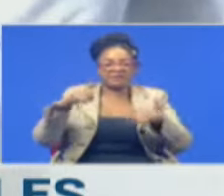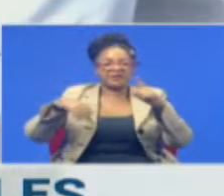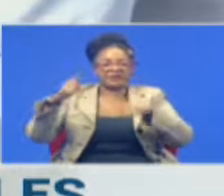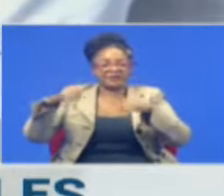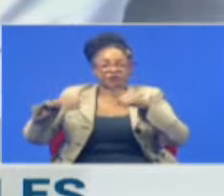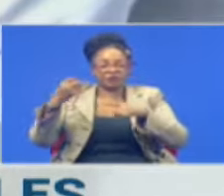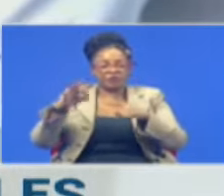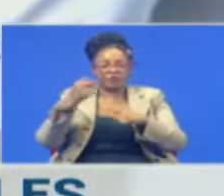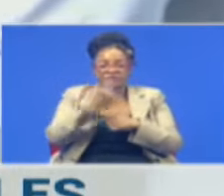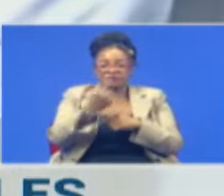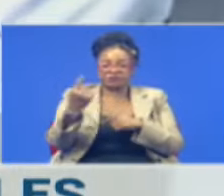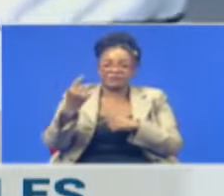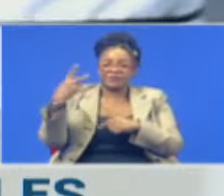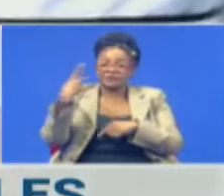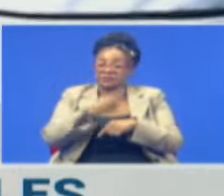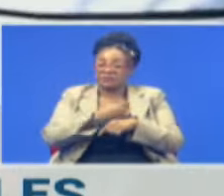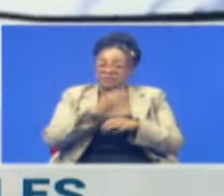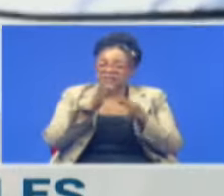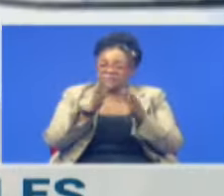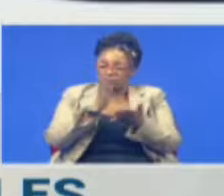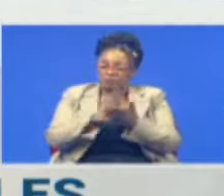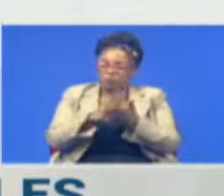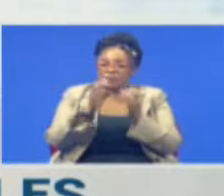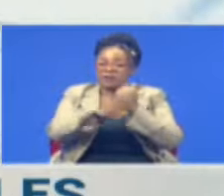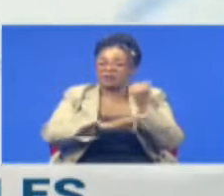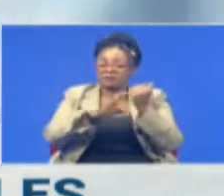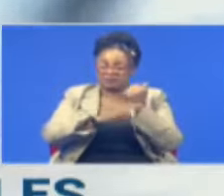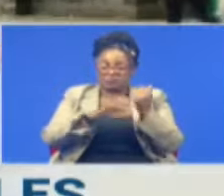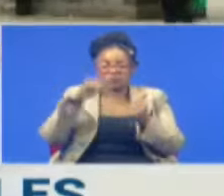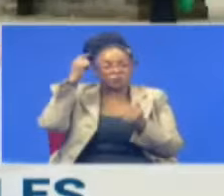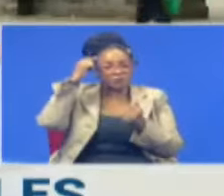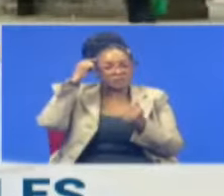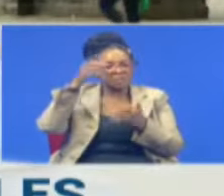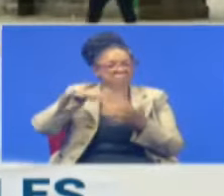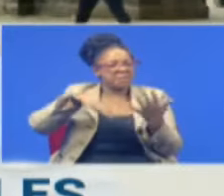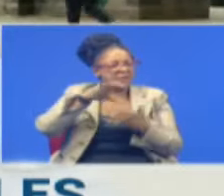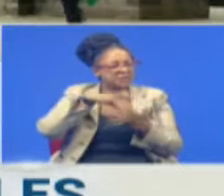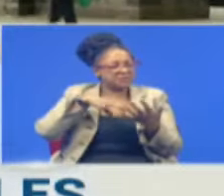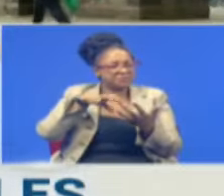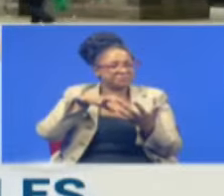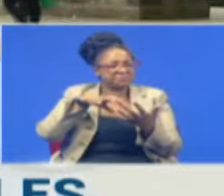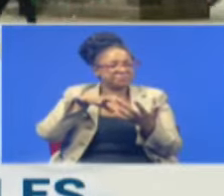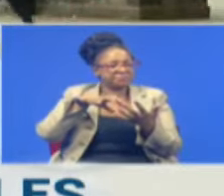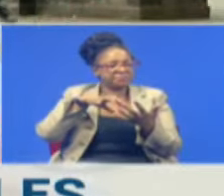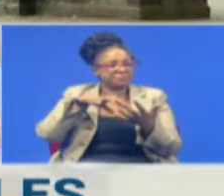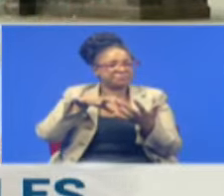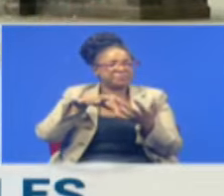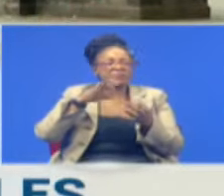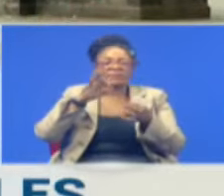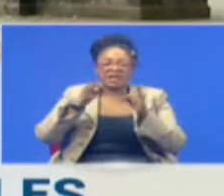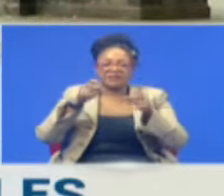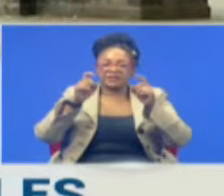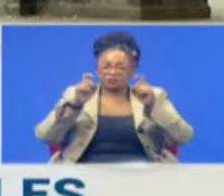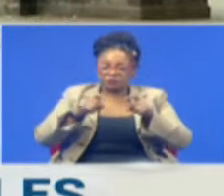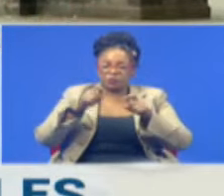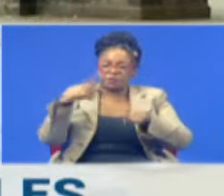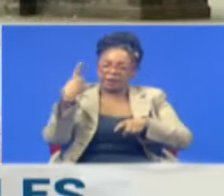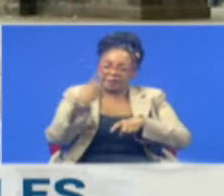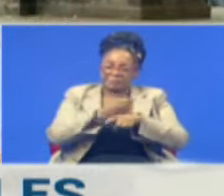each vaccine, if indeed the country were to consider mixing them. If they got the first dose, they're supposed to get the second dose.